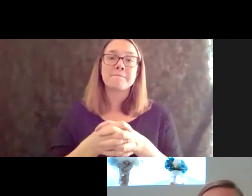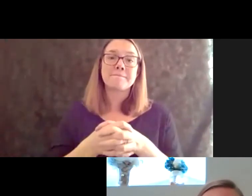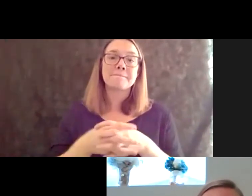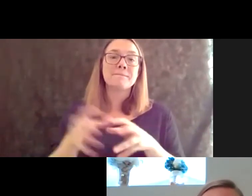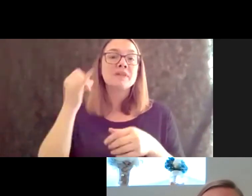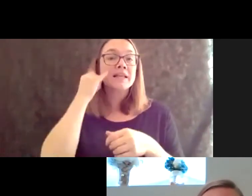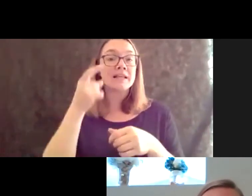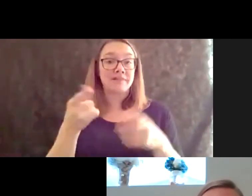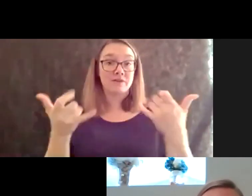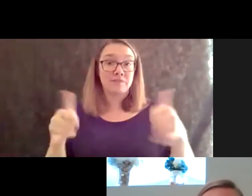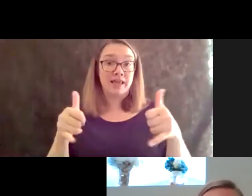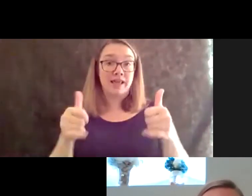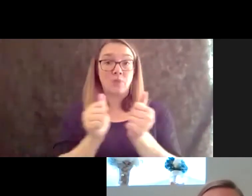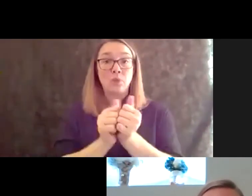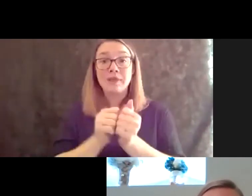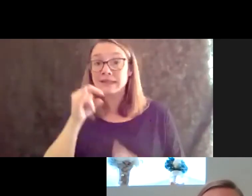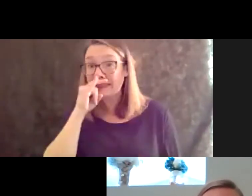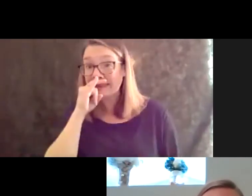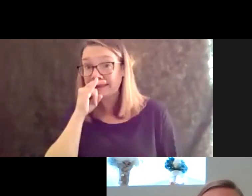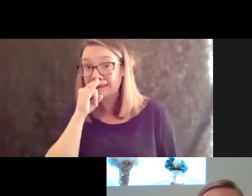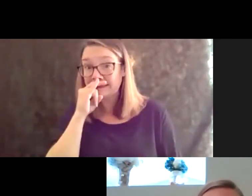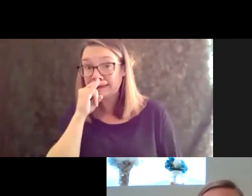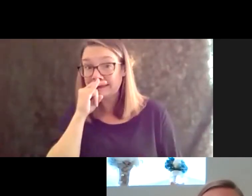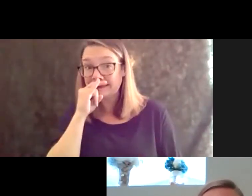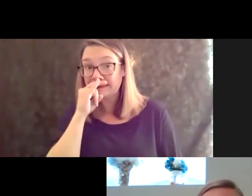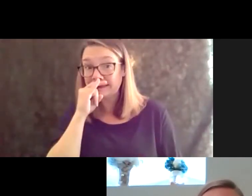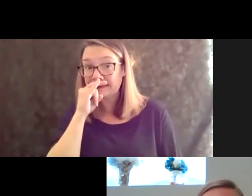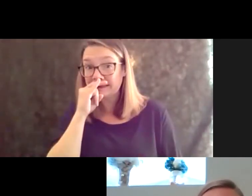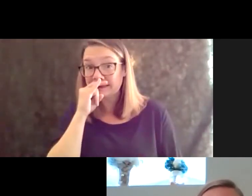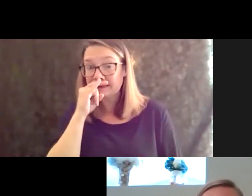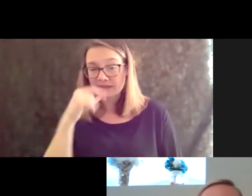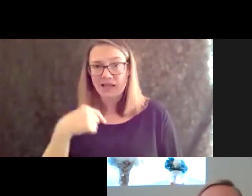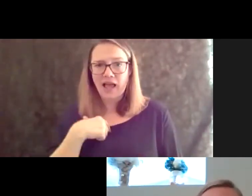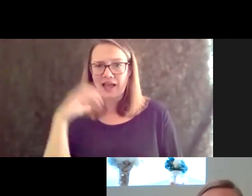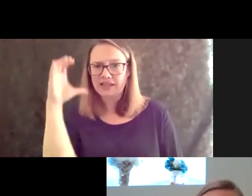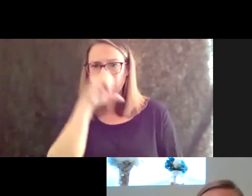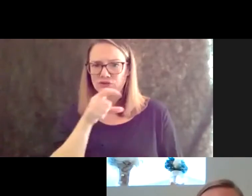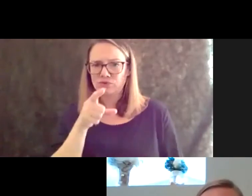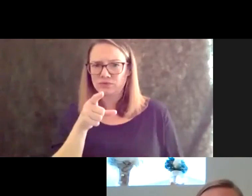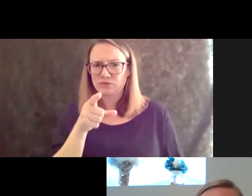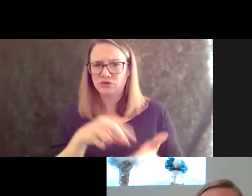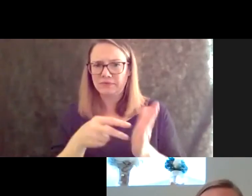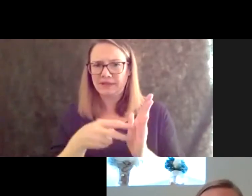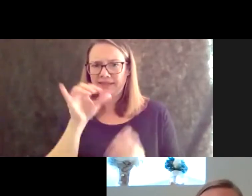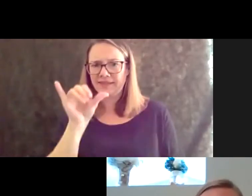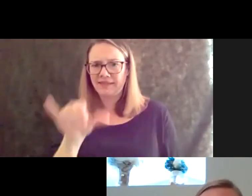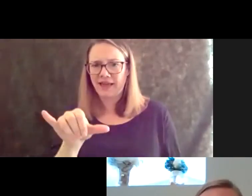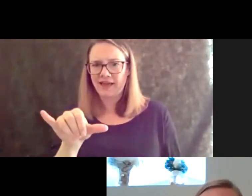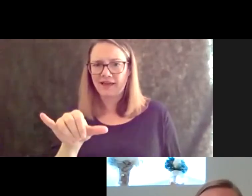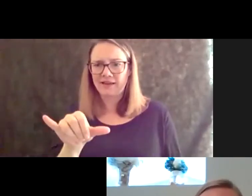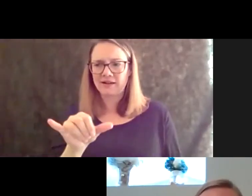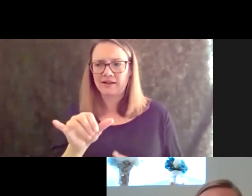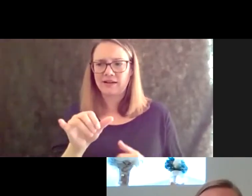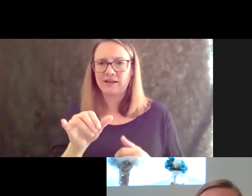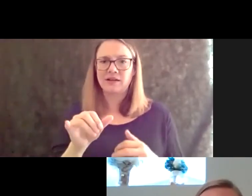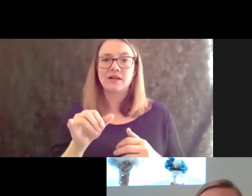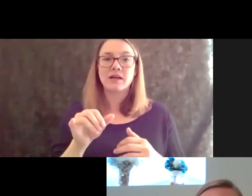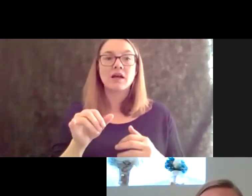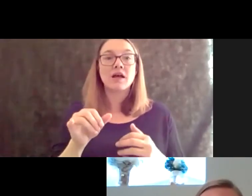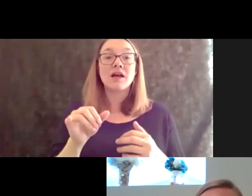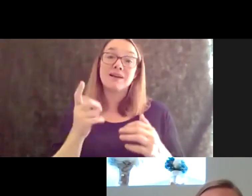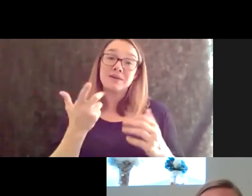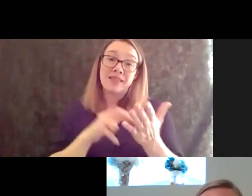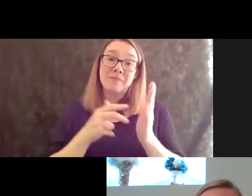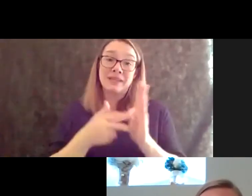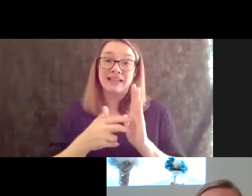if you're playing with children, which I'm kind of assuming is what you mean, of like, how am I playing with children? You're dropping down to their level,